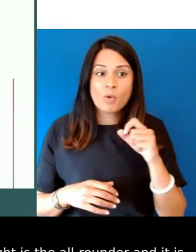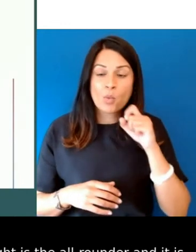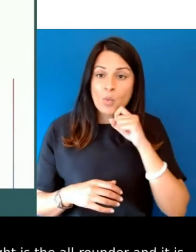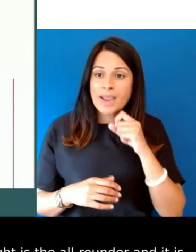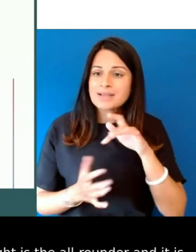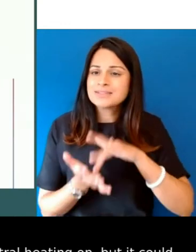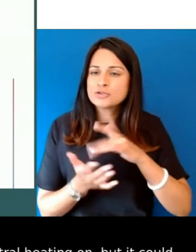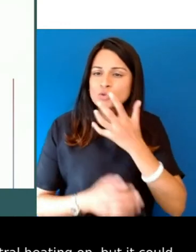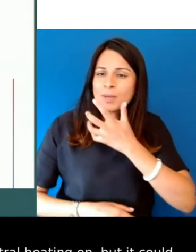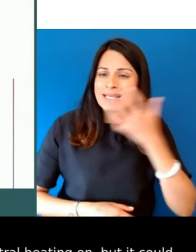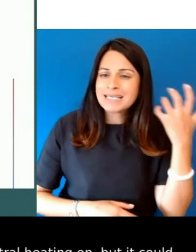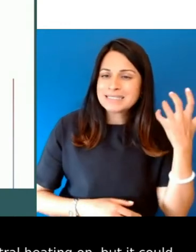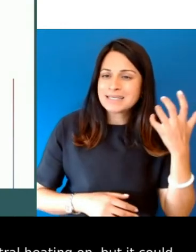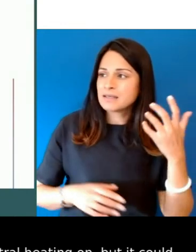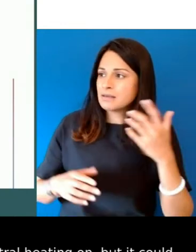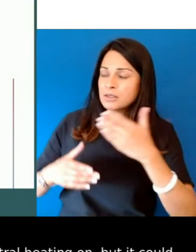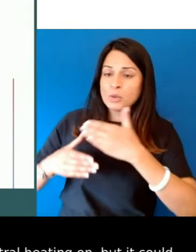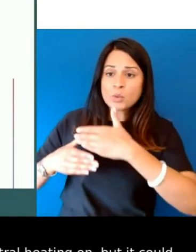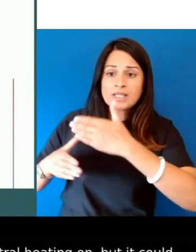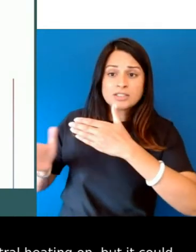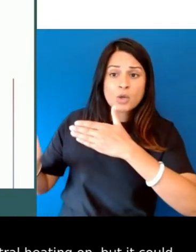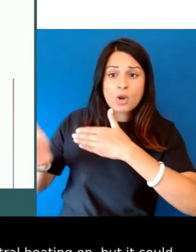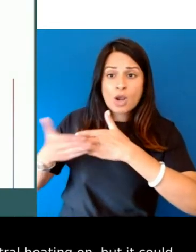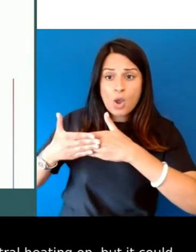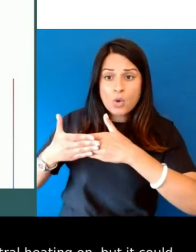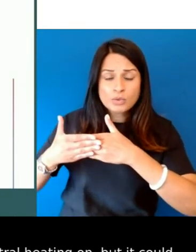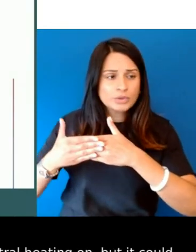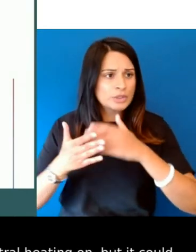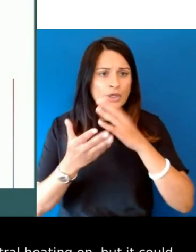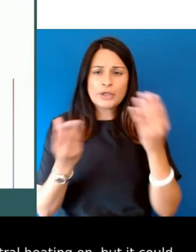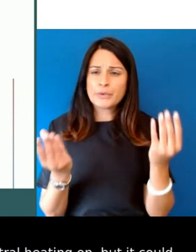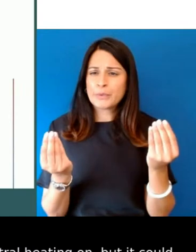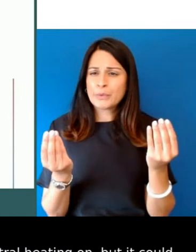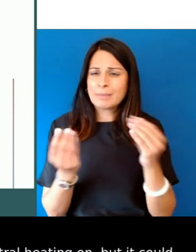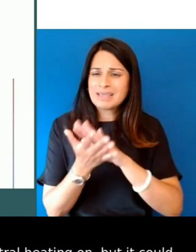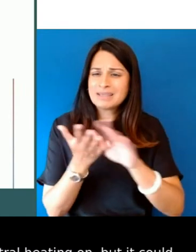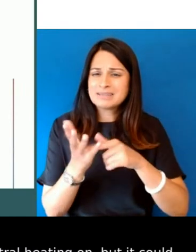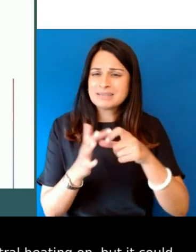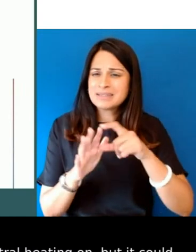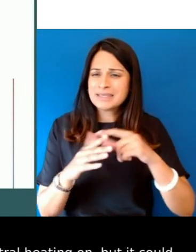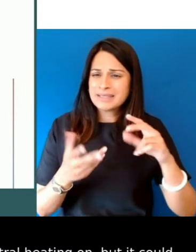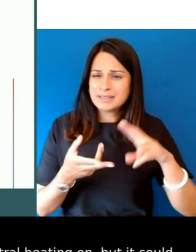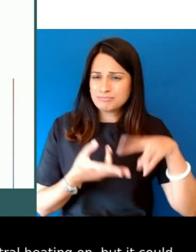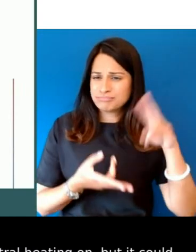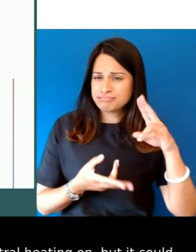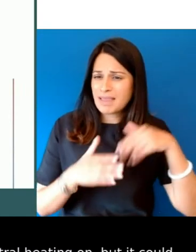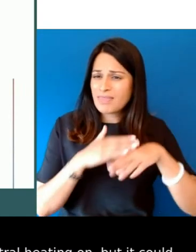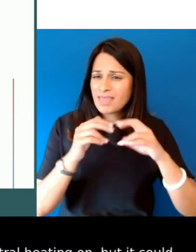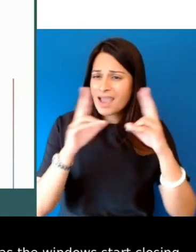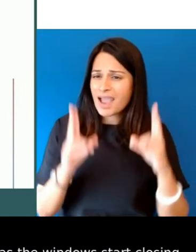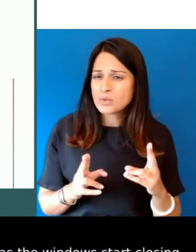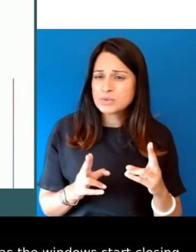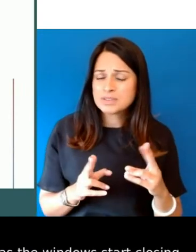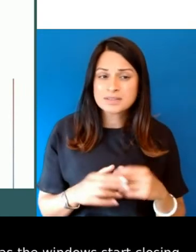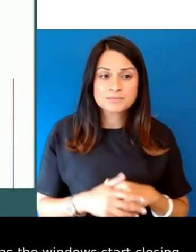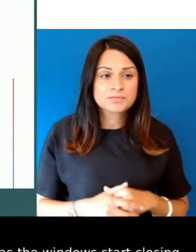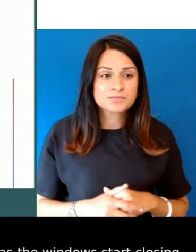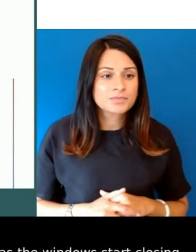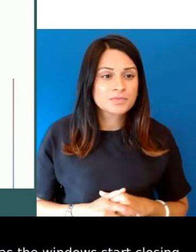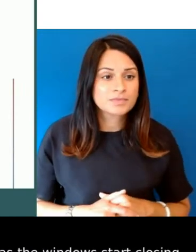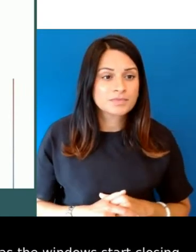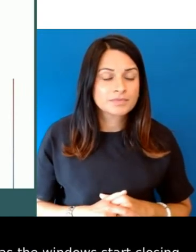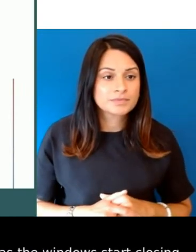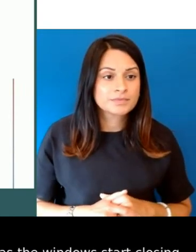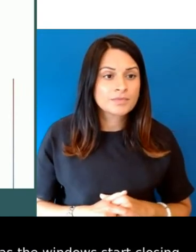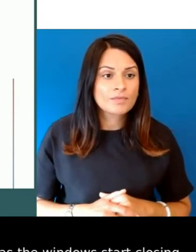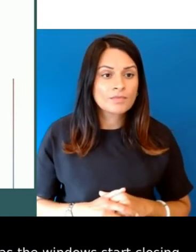closing the humidity in the house starts increasing um and um so we can see that all year round but again